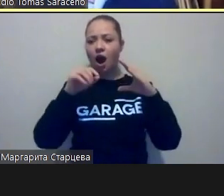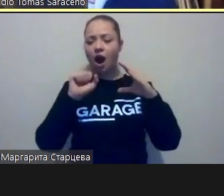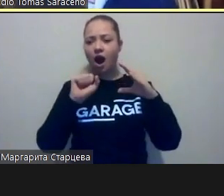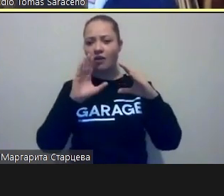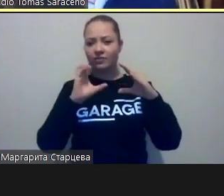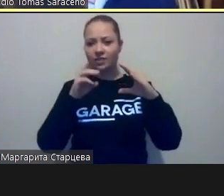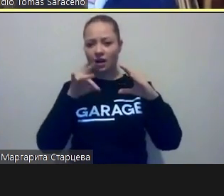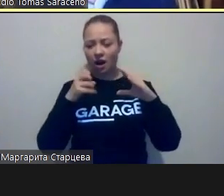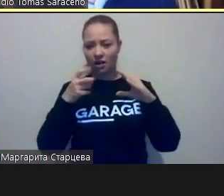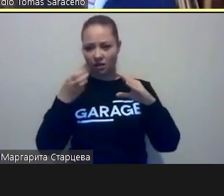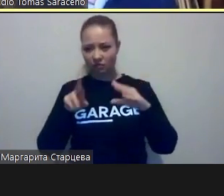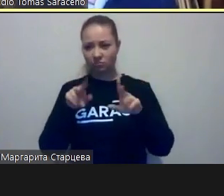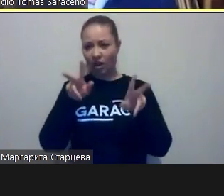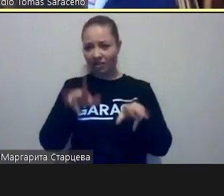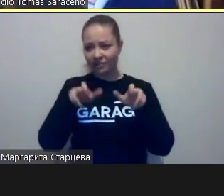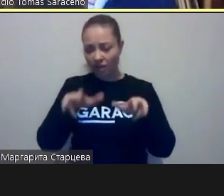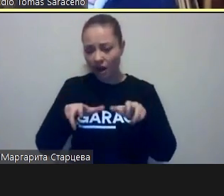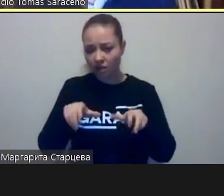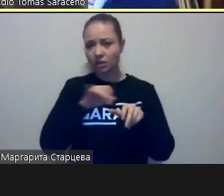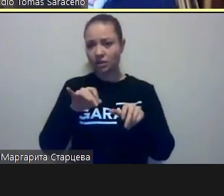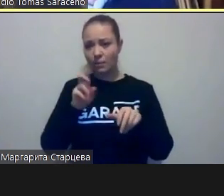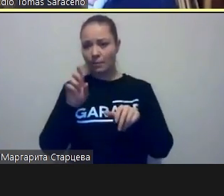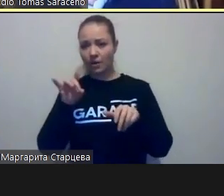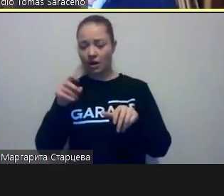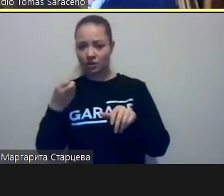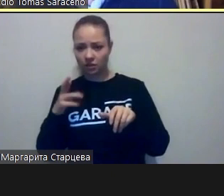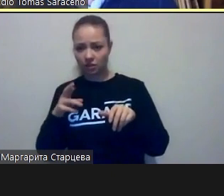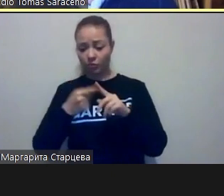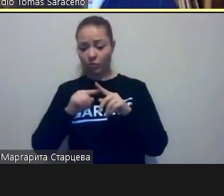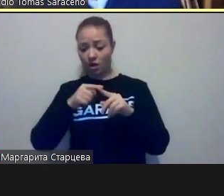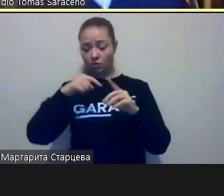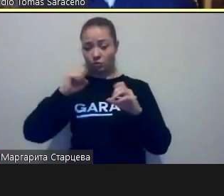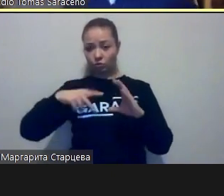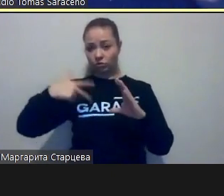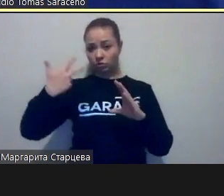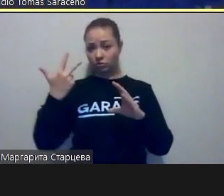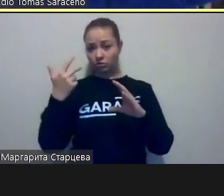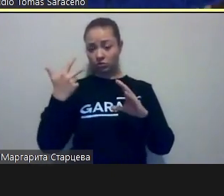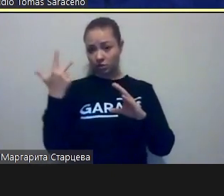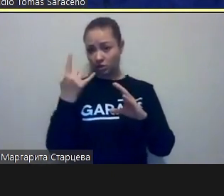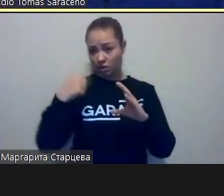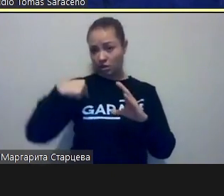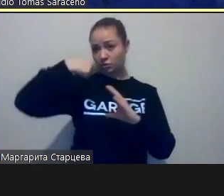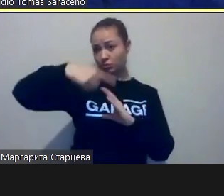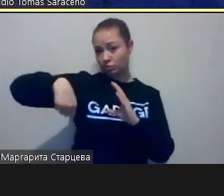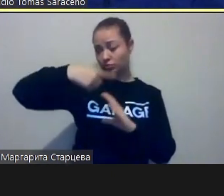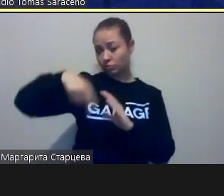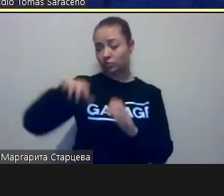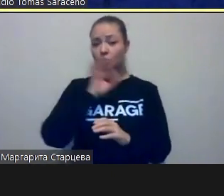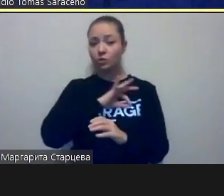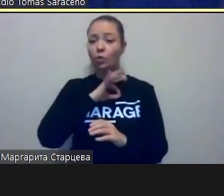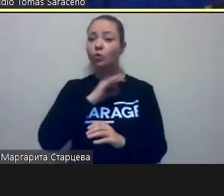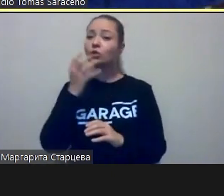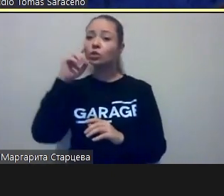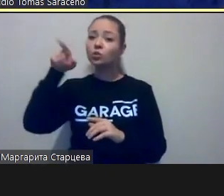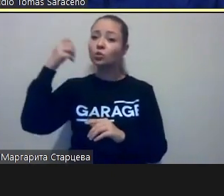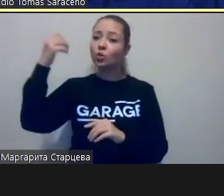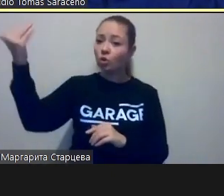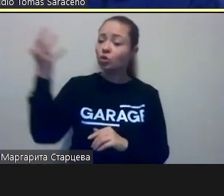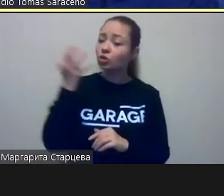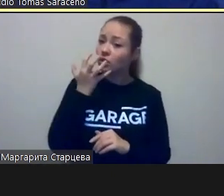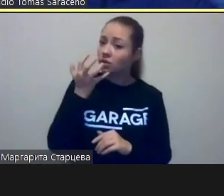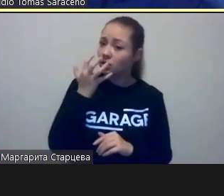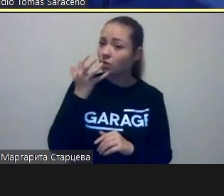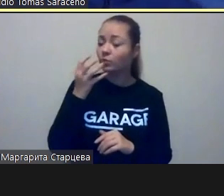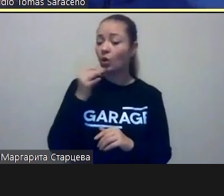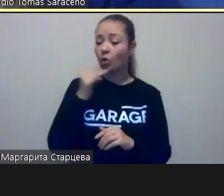the solar and infrared radiation from the Earth. This means what it happened with the sculpture is, like, during the night, when it starts to